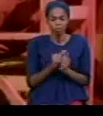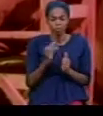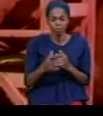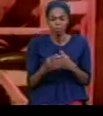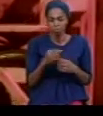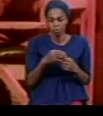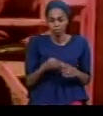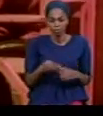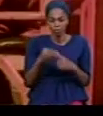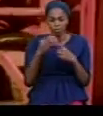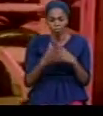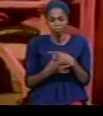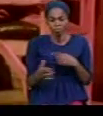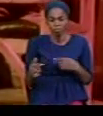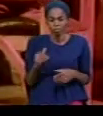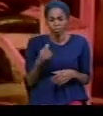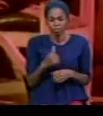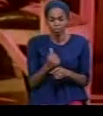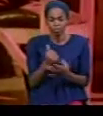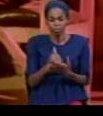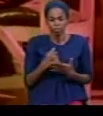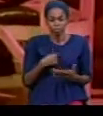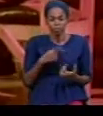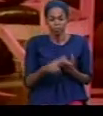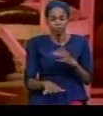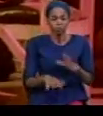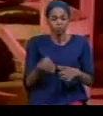Help me to walk in your path.